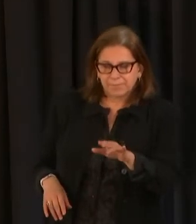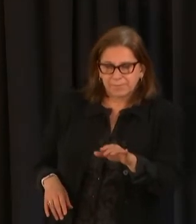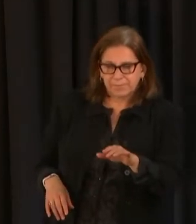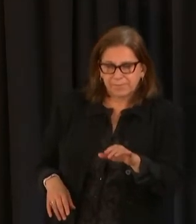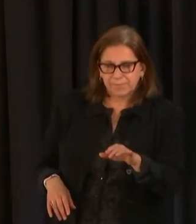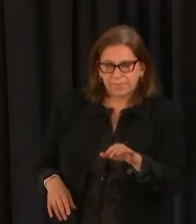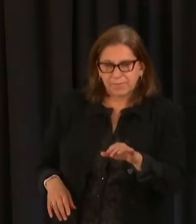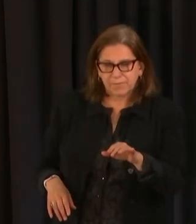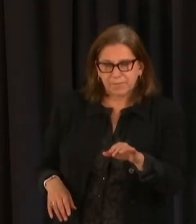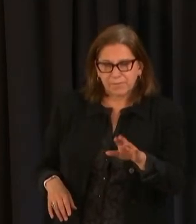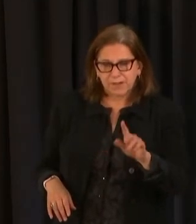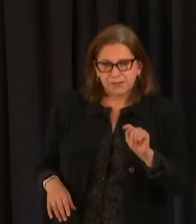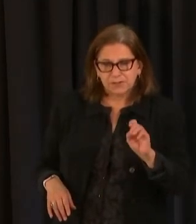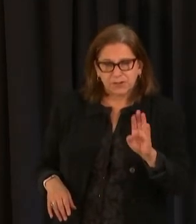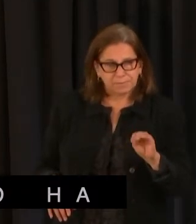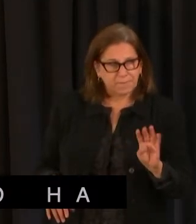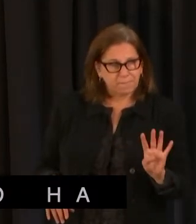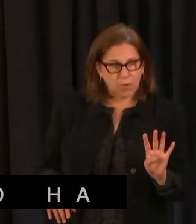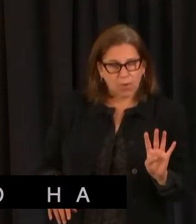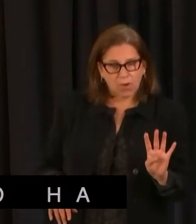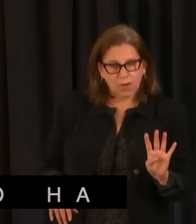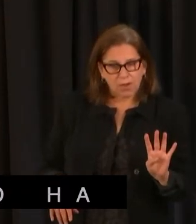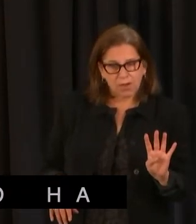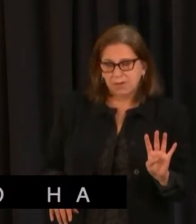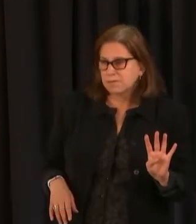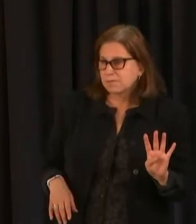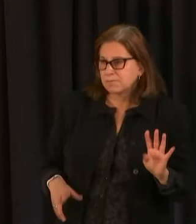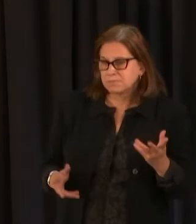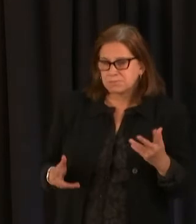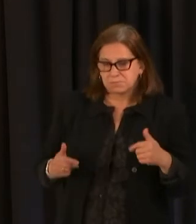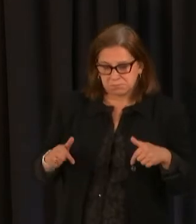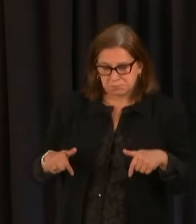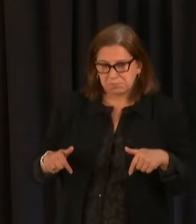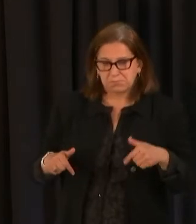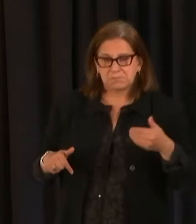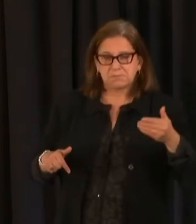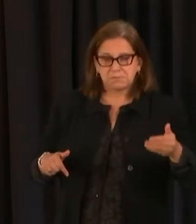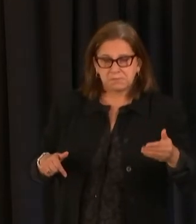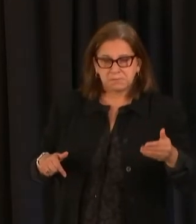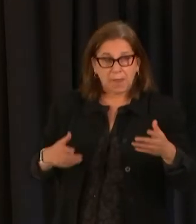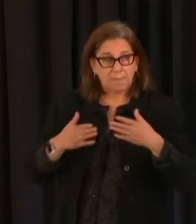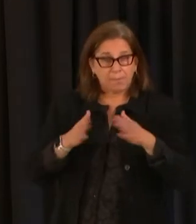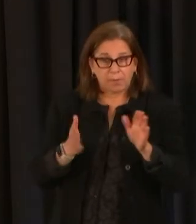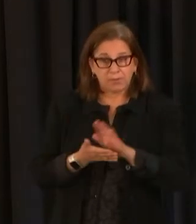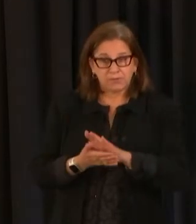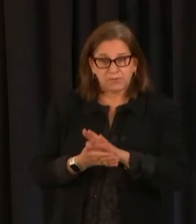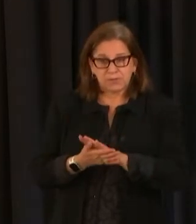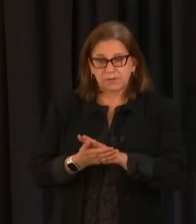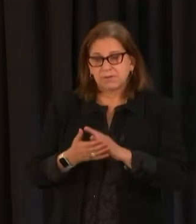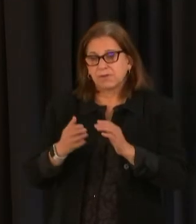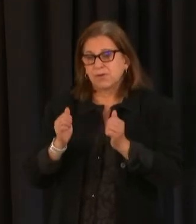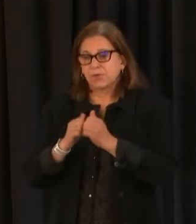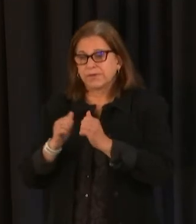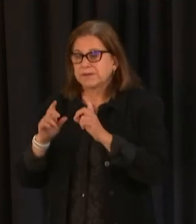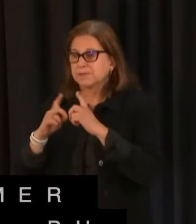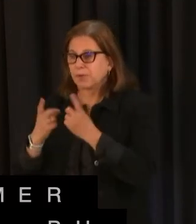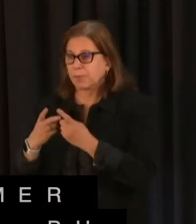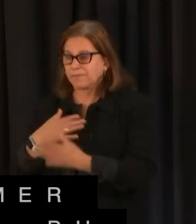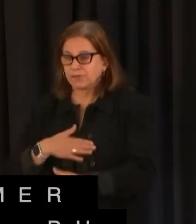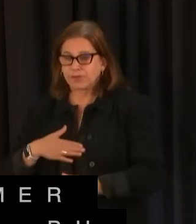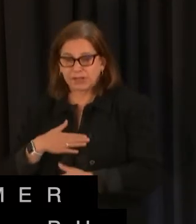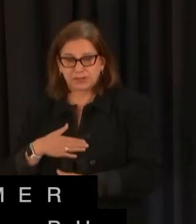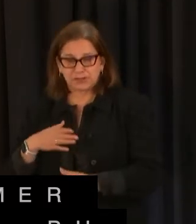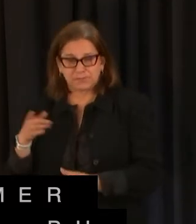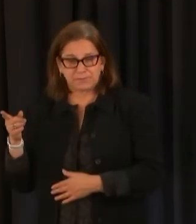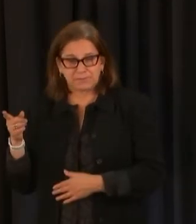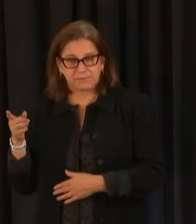as lots of summer opportunities with DC Public Schools and with the Department of Recreation and